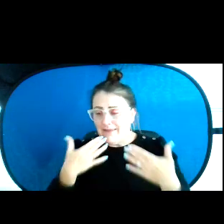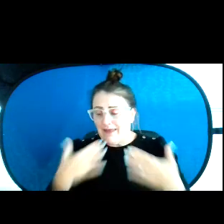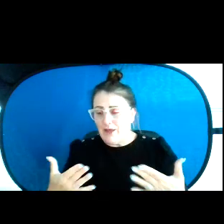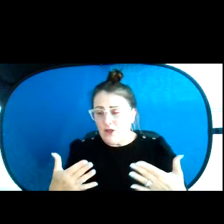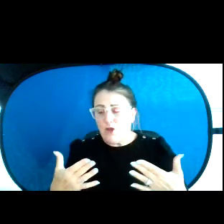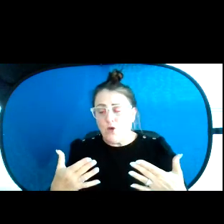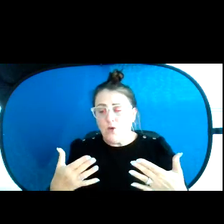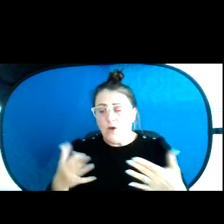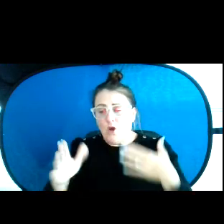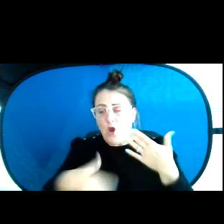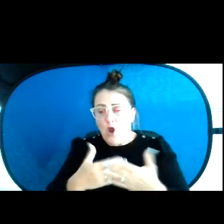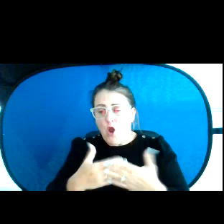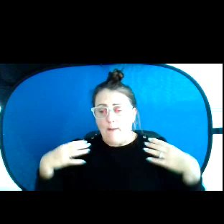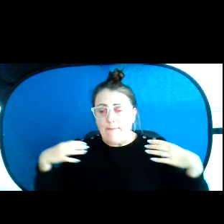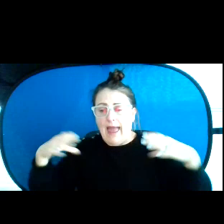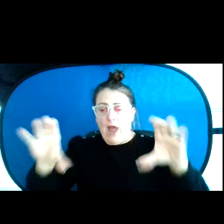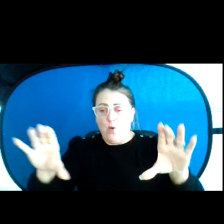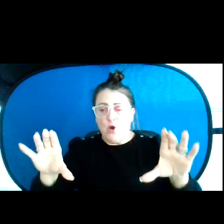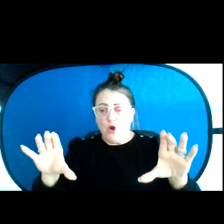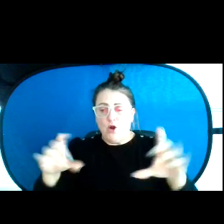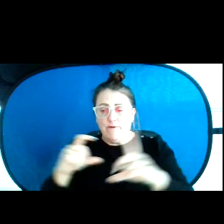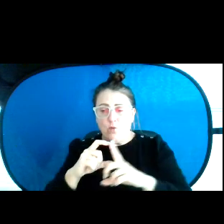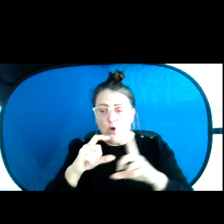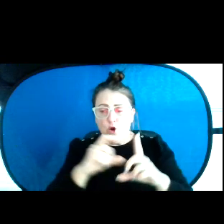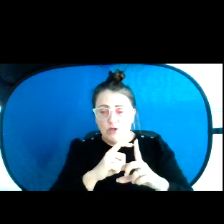us power to give words. Thanks.